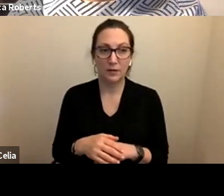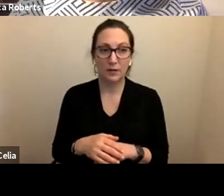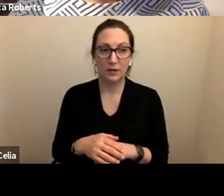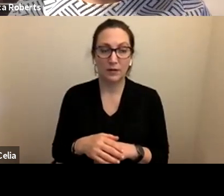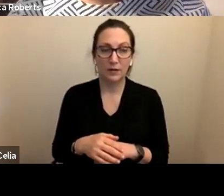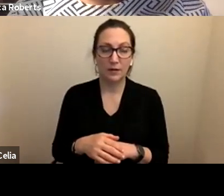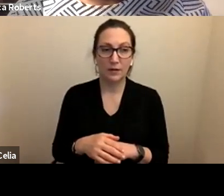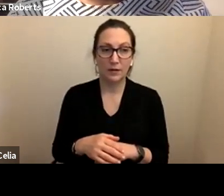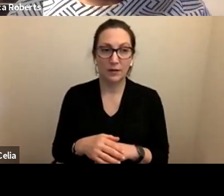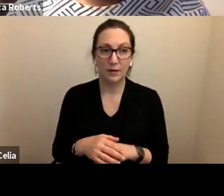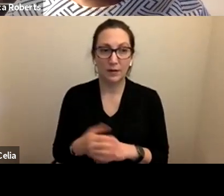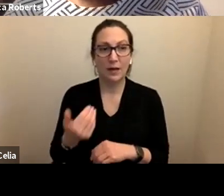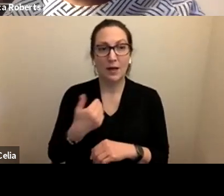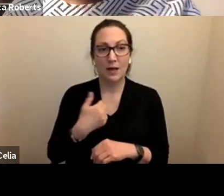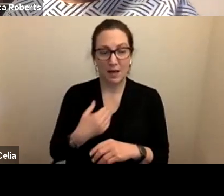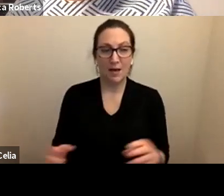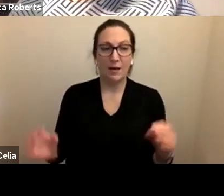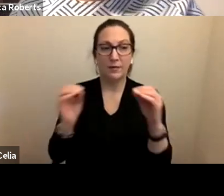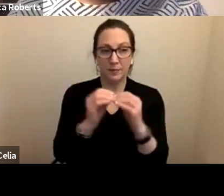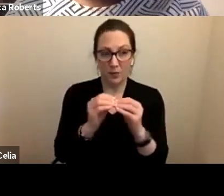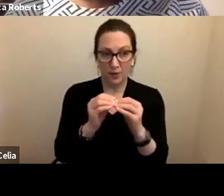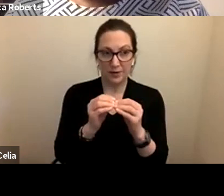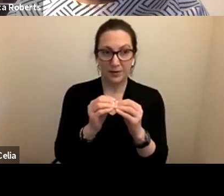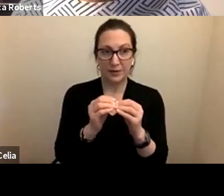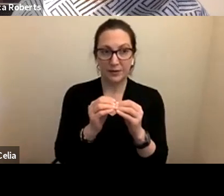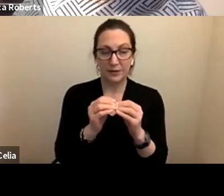more information than